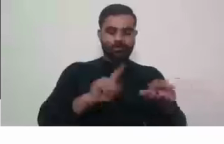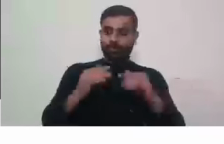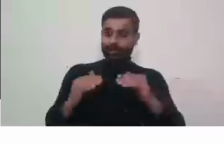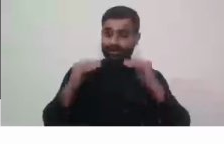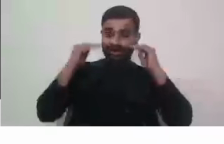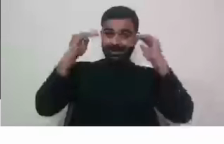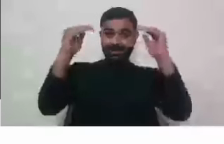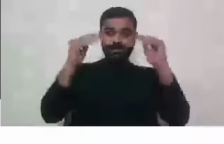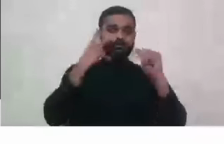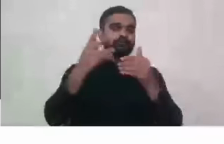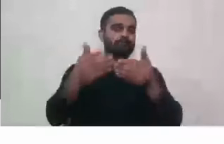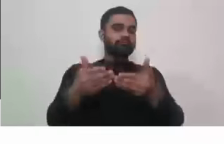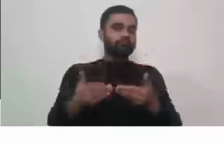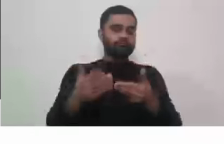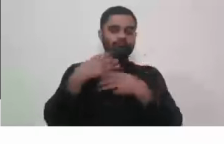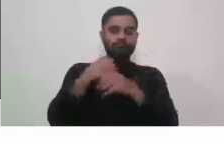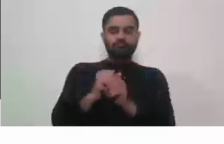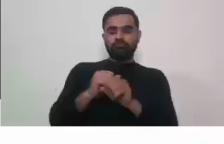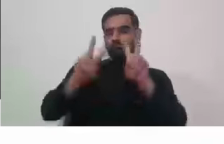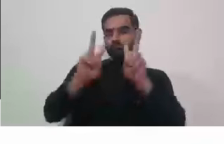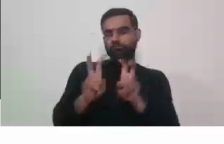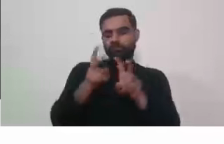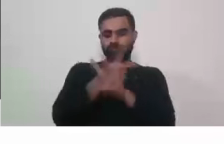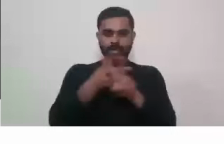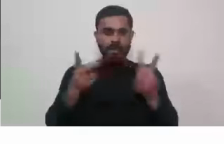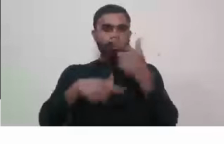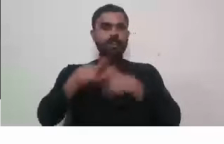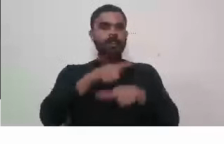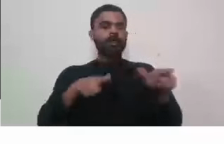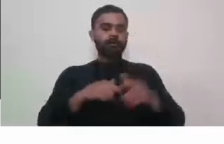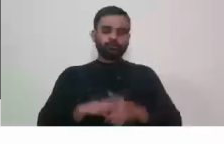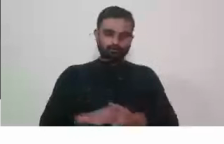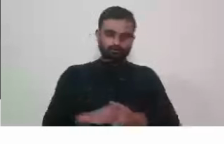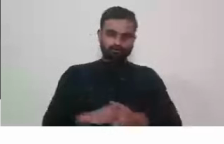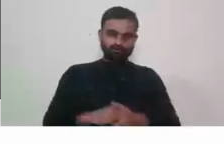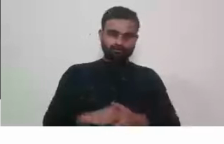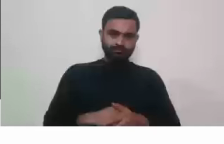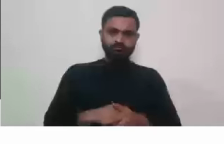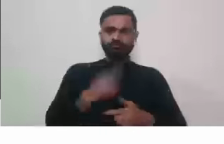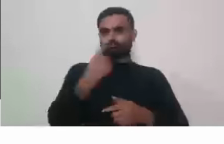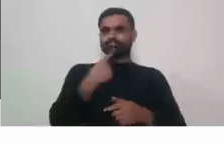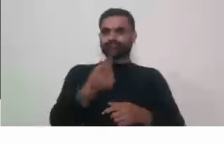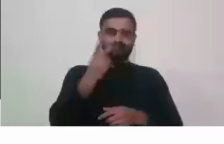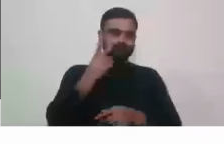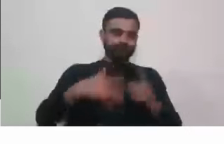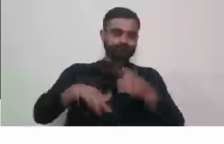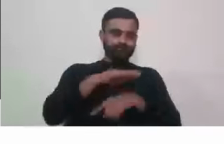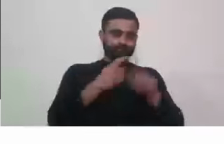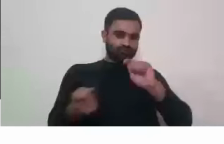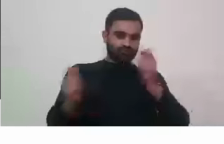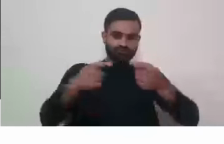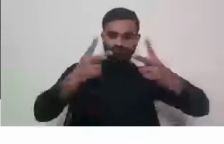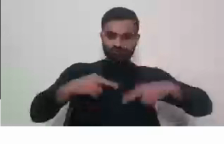grades, we can invite them to produce dialogues in multiple languages. So it's just like we can see at the train station or